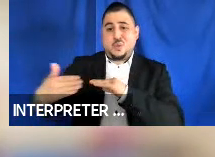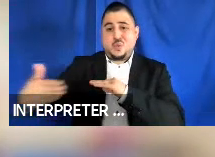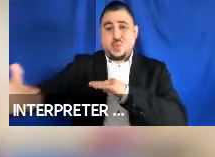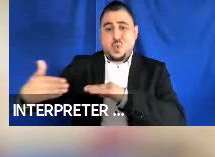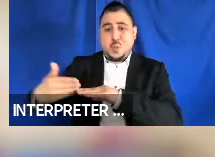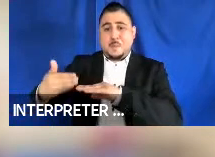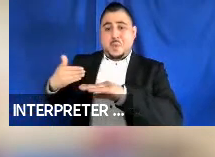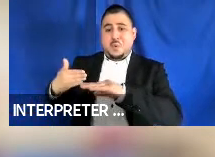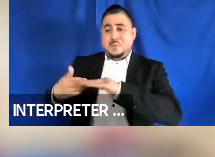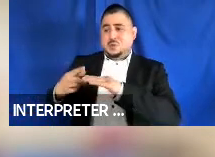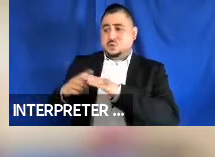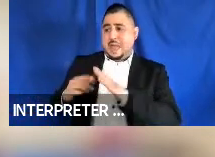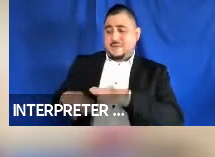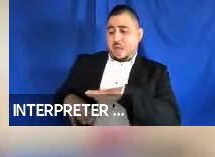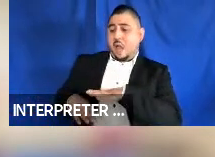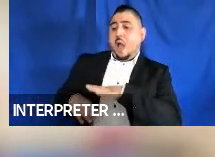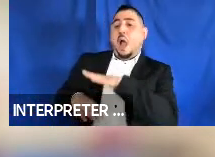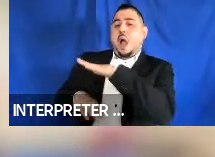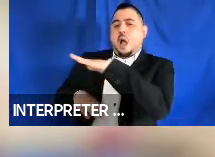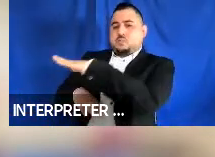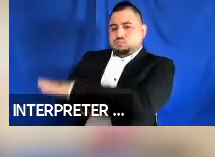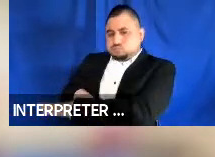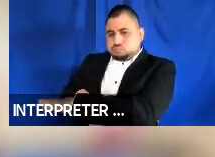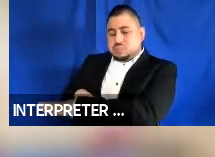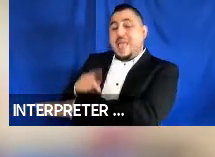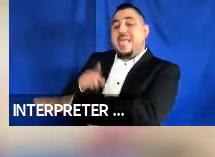able to have the ramp drop and then me get out.